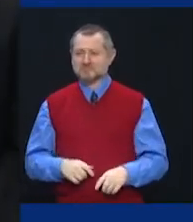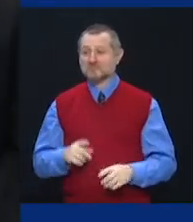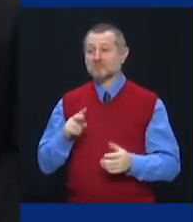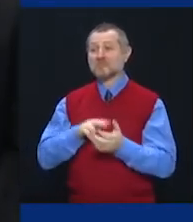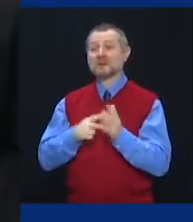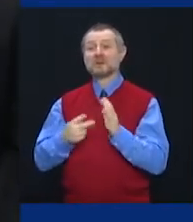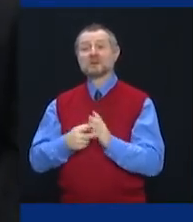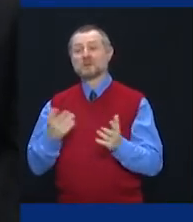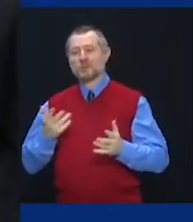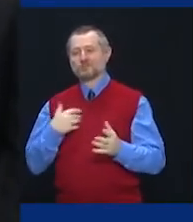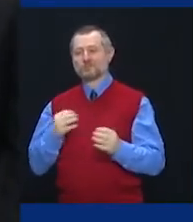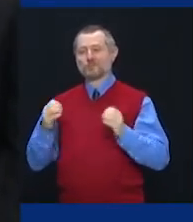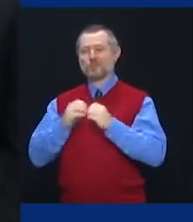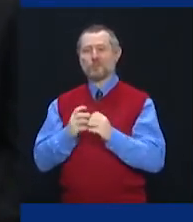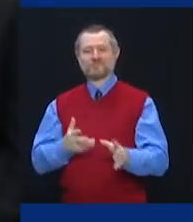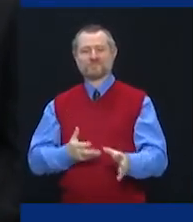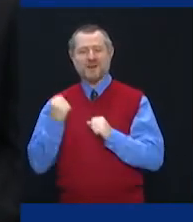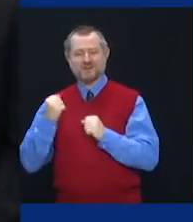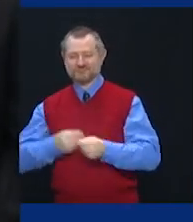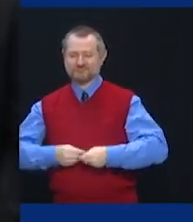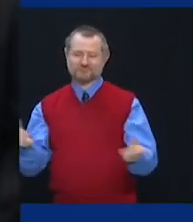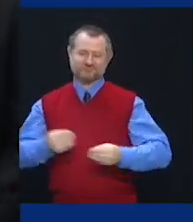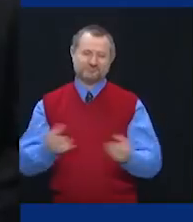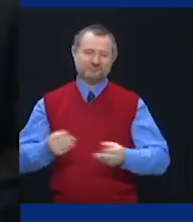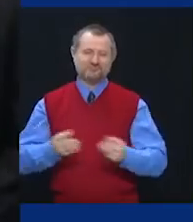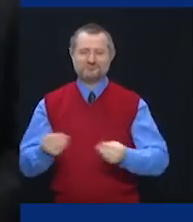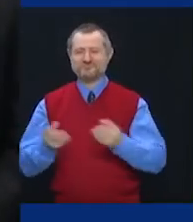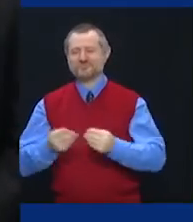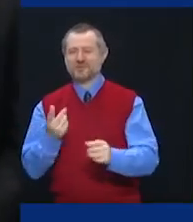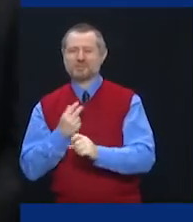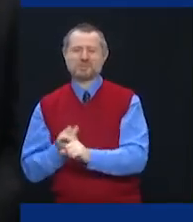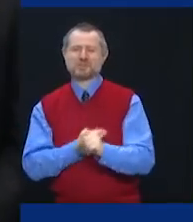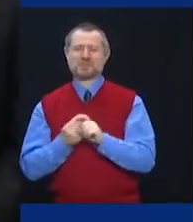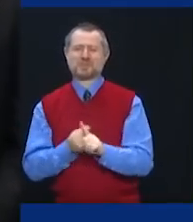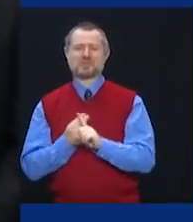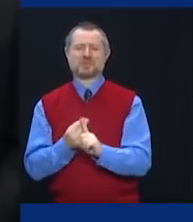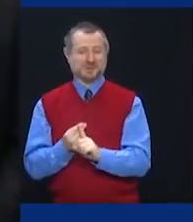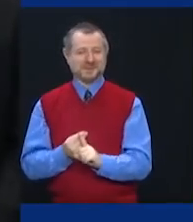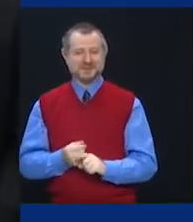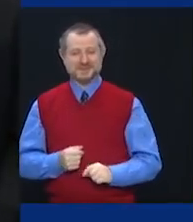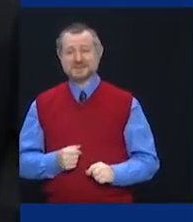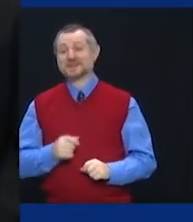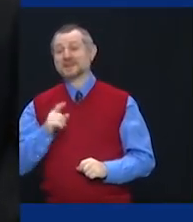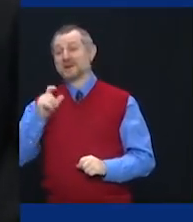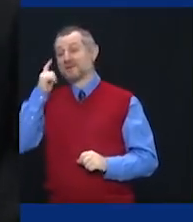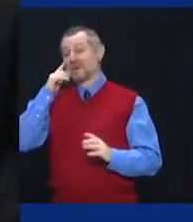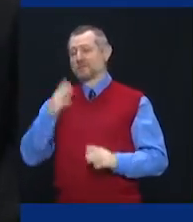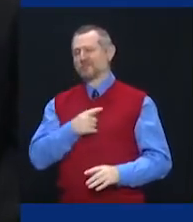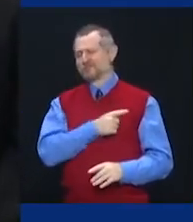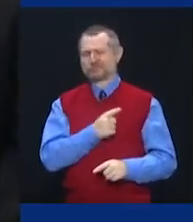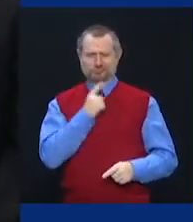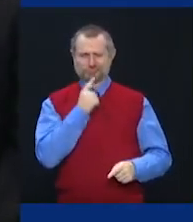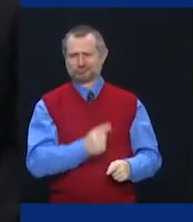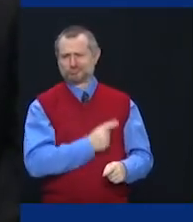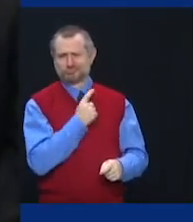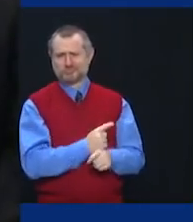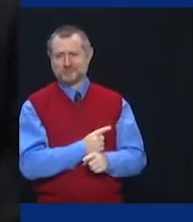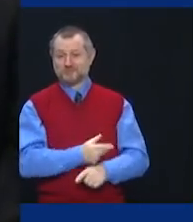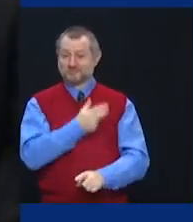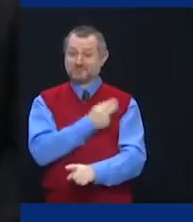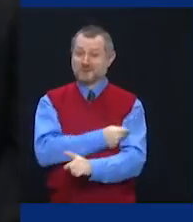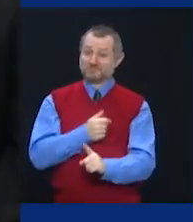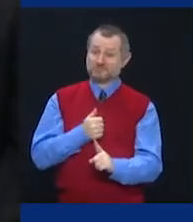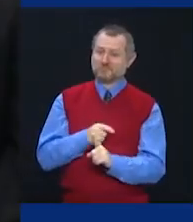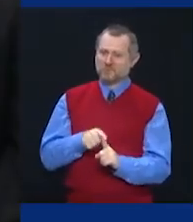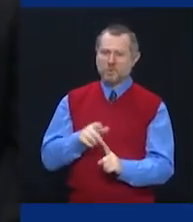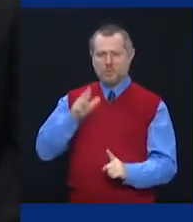many doses of this effective vaccine into arms as soon as possible. The governor has been right when he has said that the vaccine is what will end